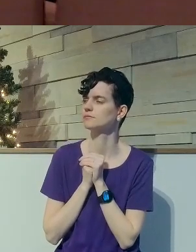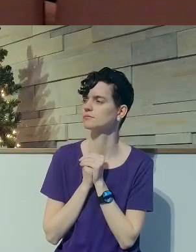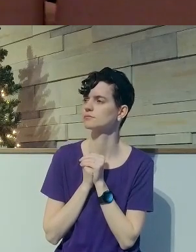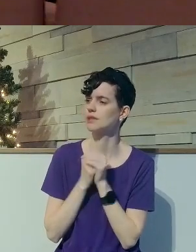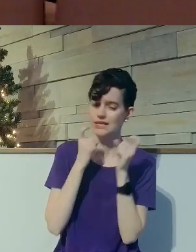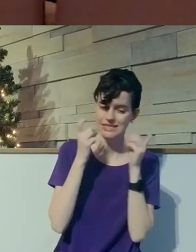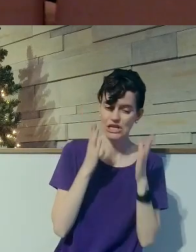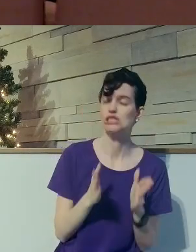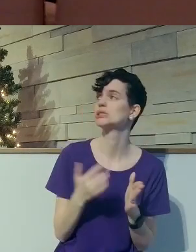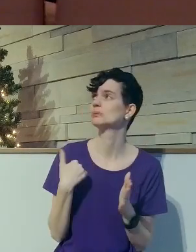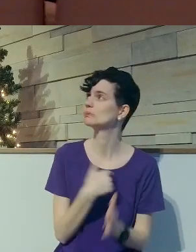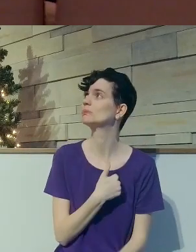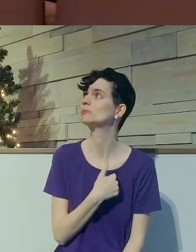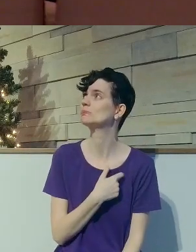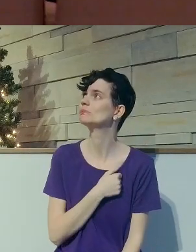sinners,